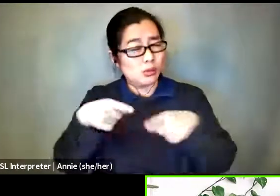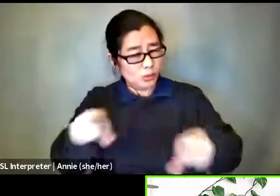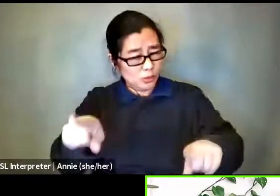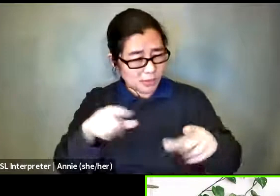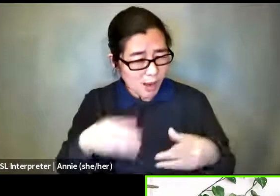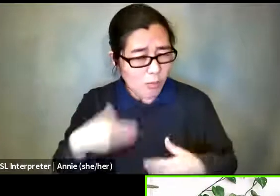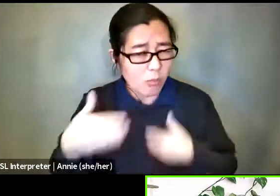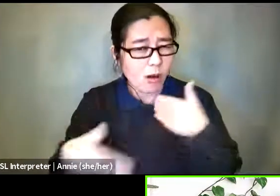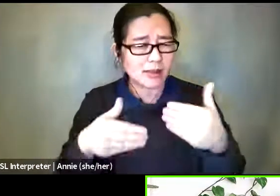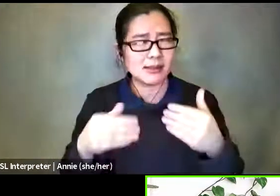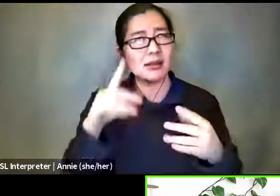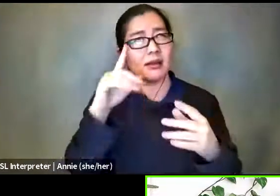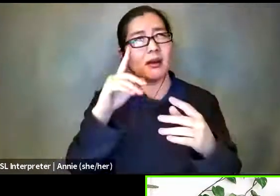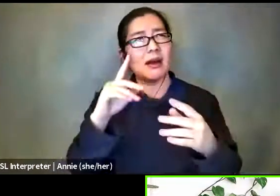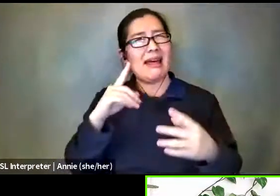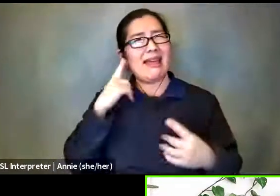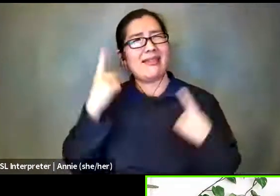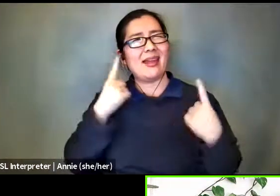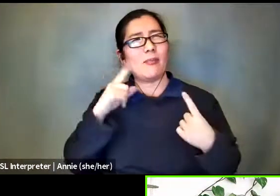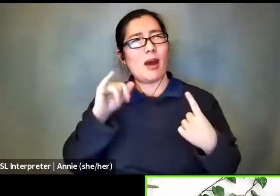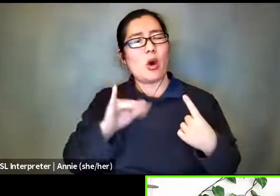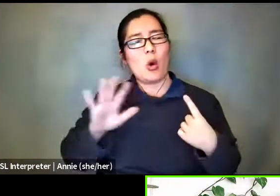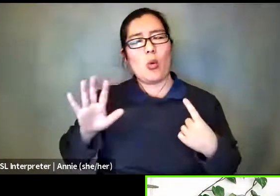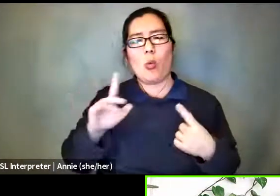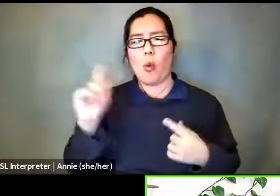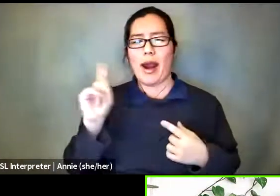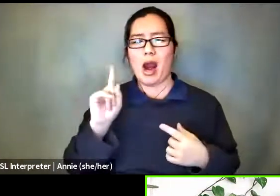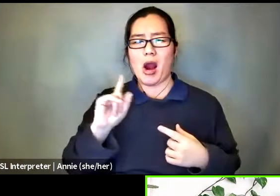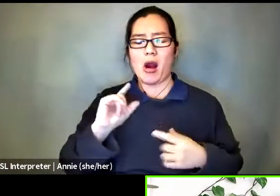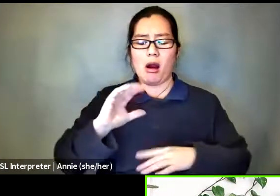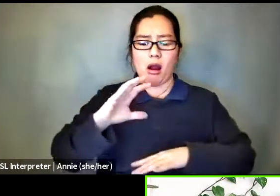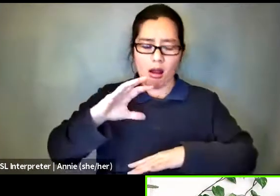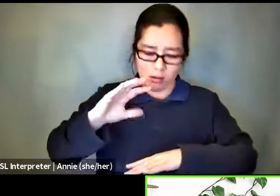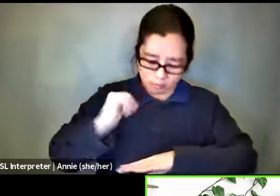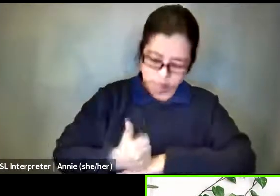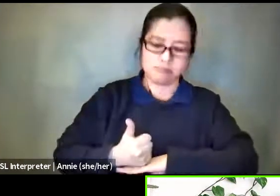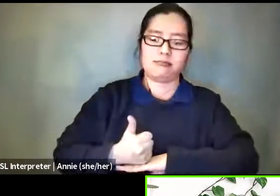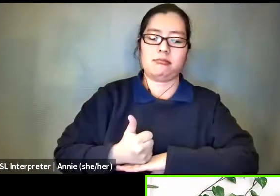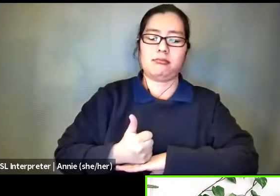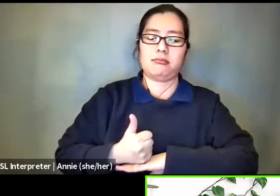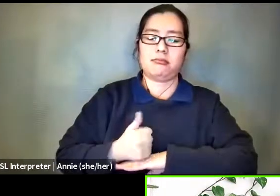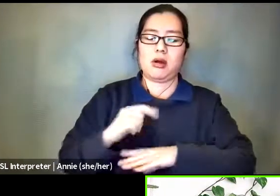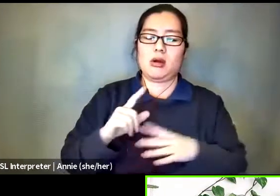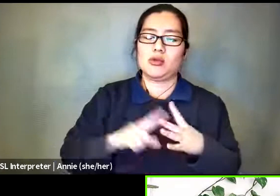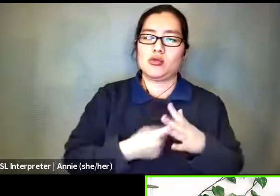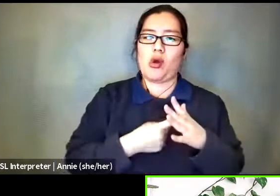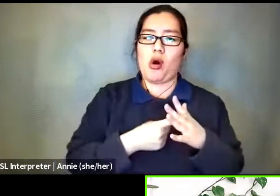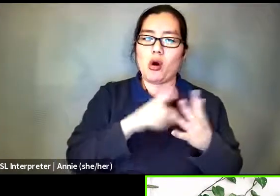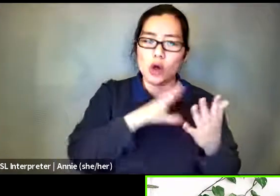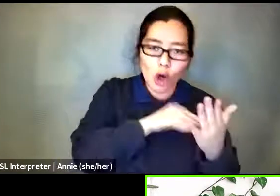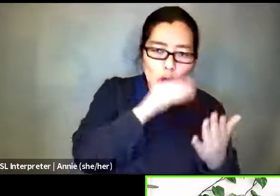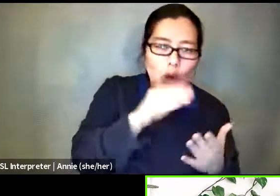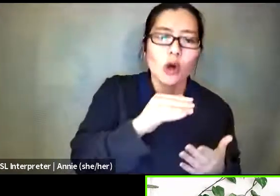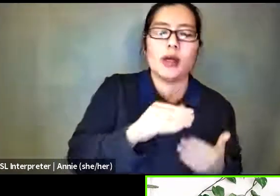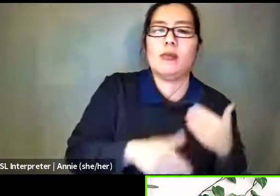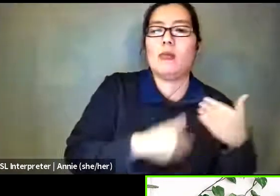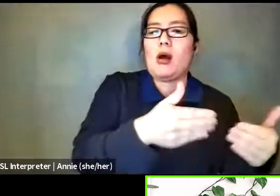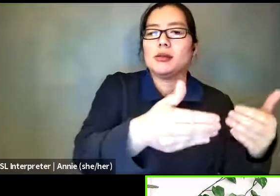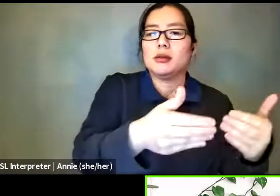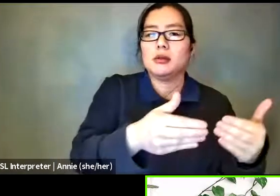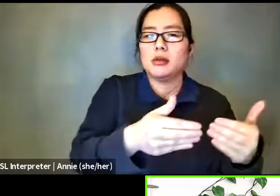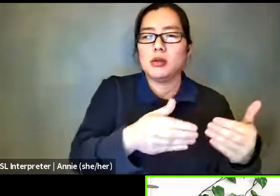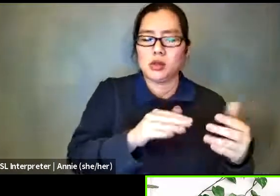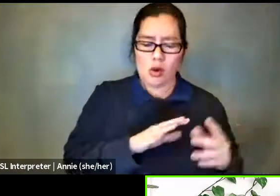their location in this work as part of their learning and understanding process. So what are your